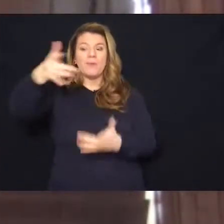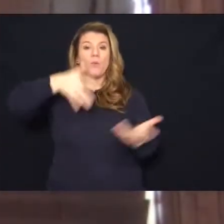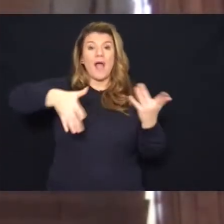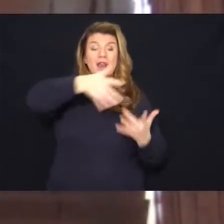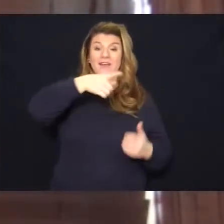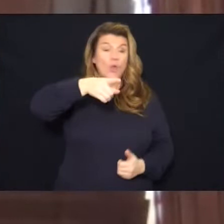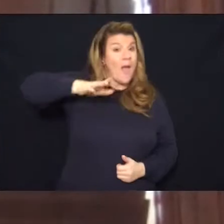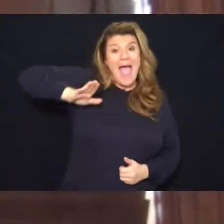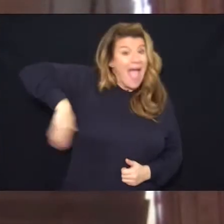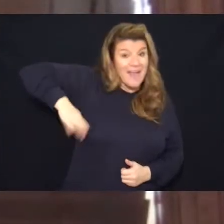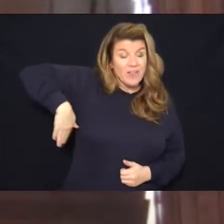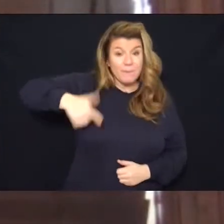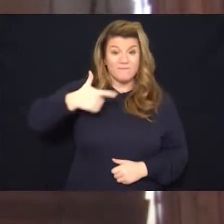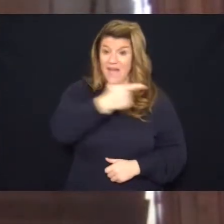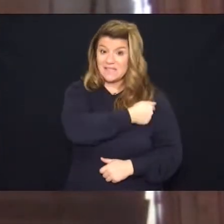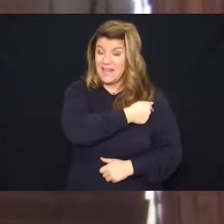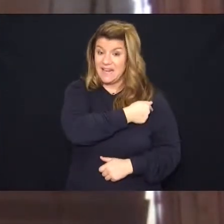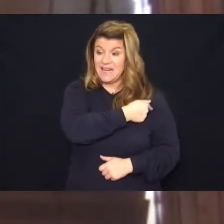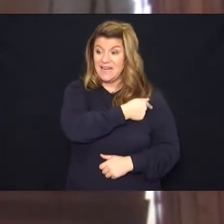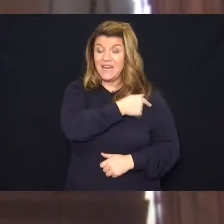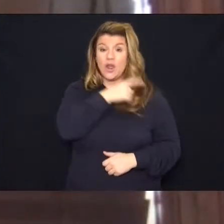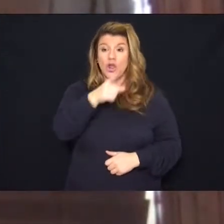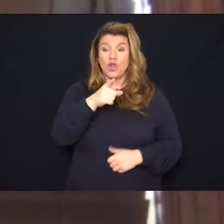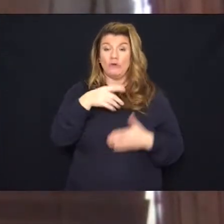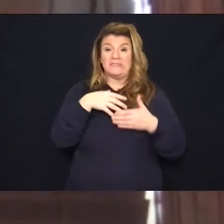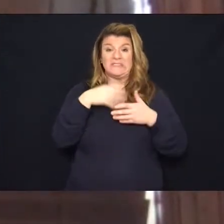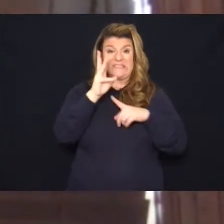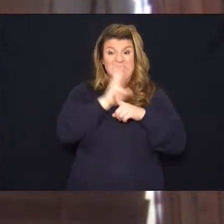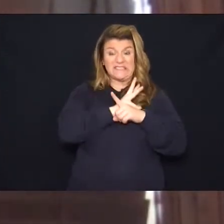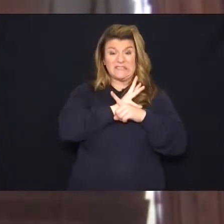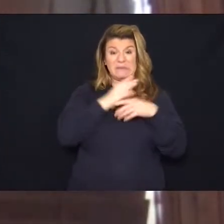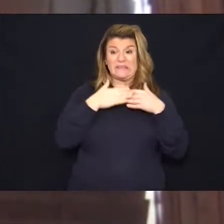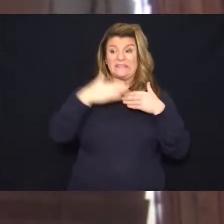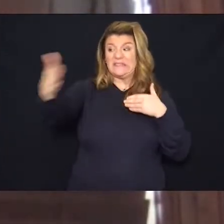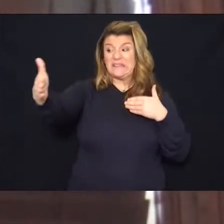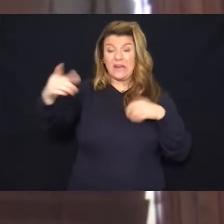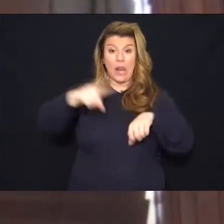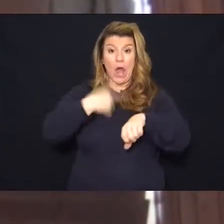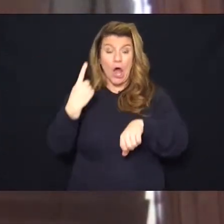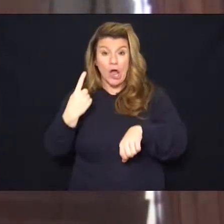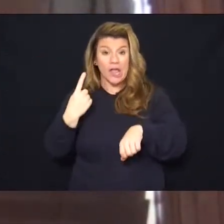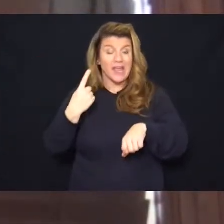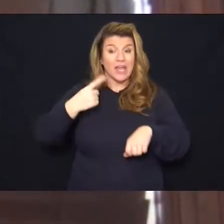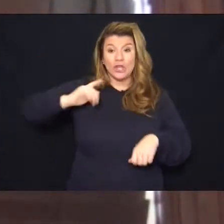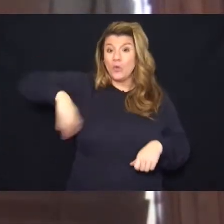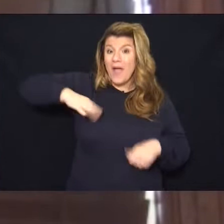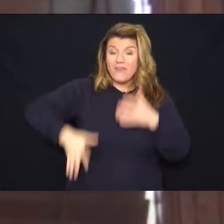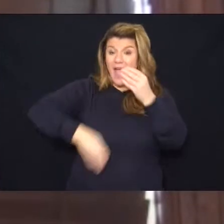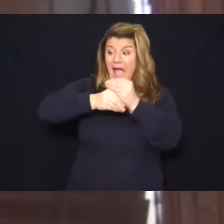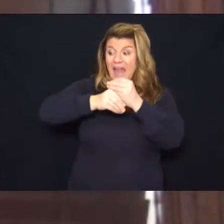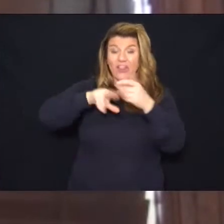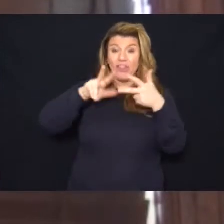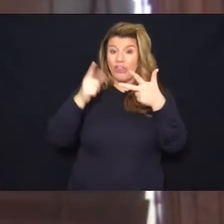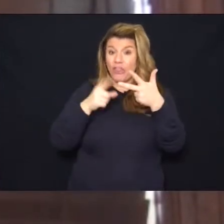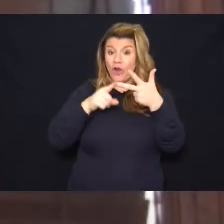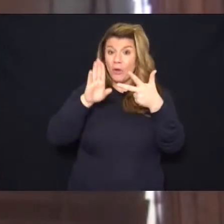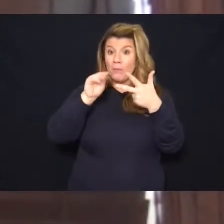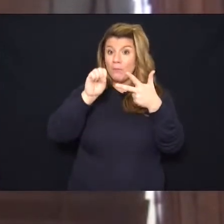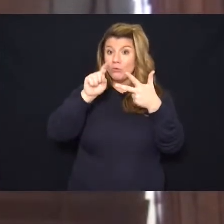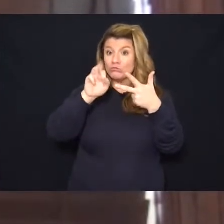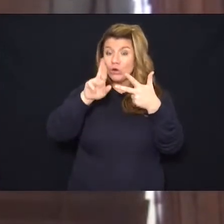been vaccinated, or if you're outside of that 6-month window and you haven't been boosted, then you should go ahead